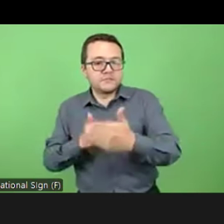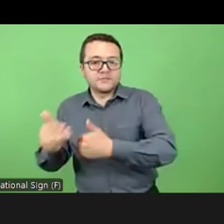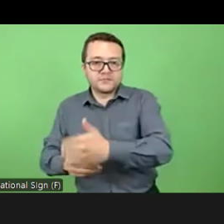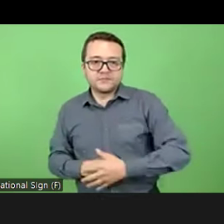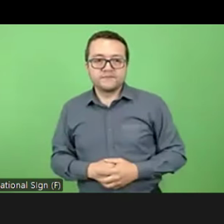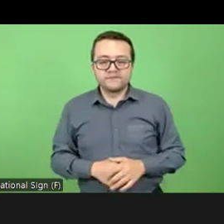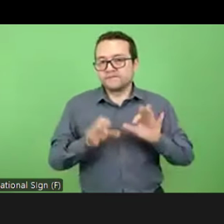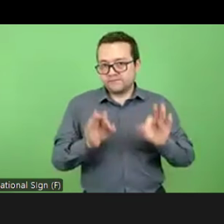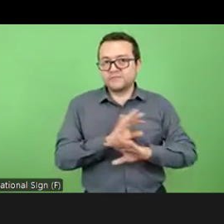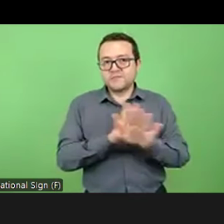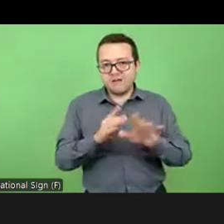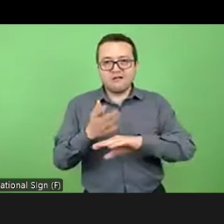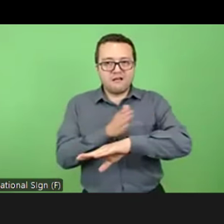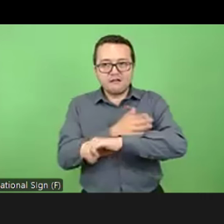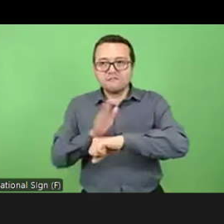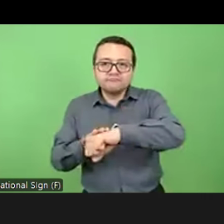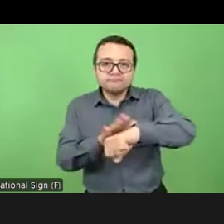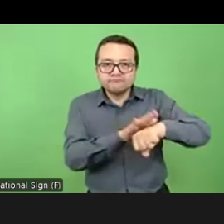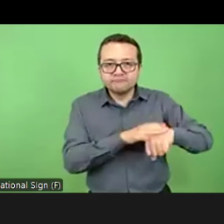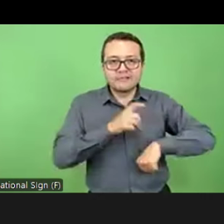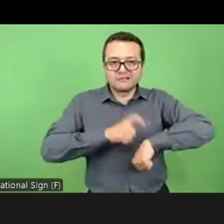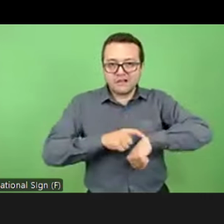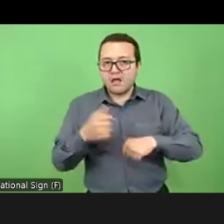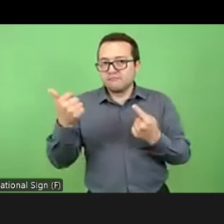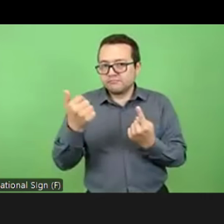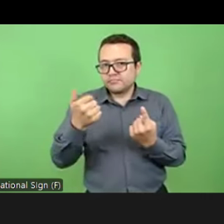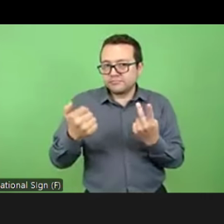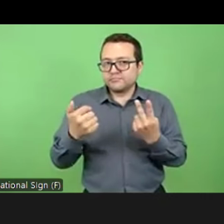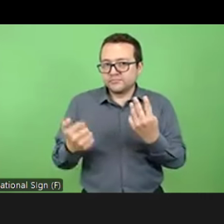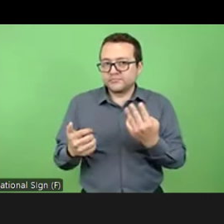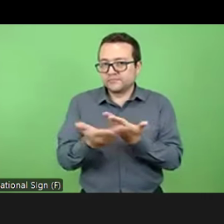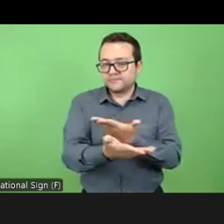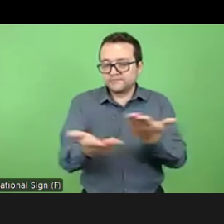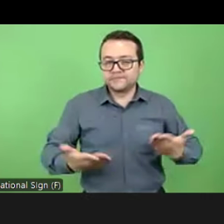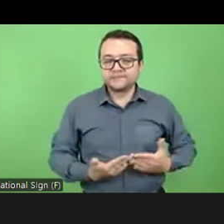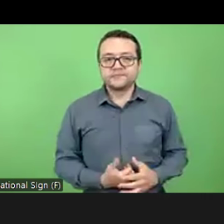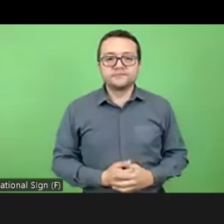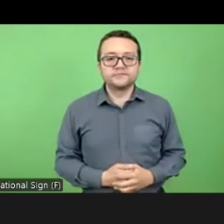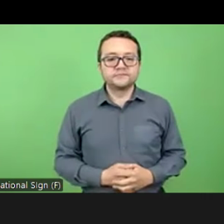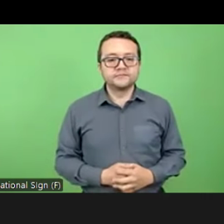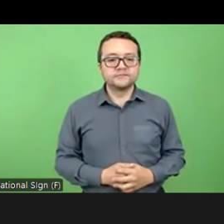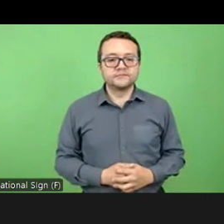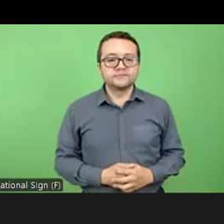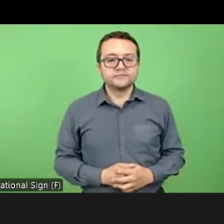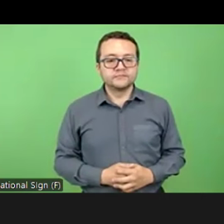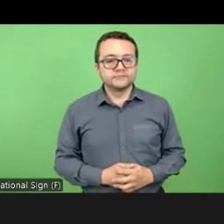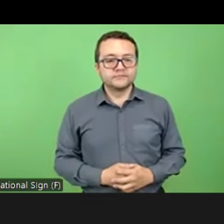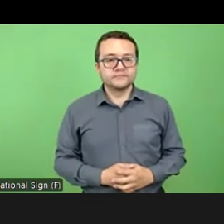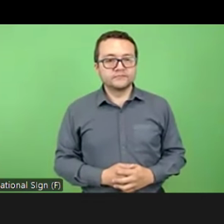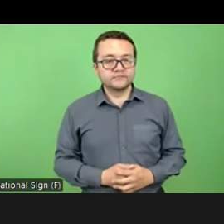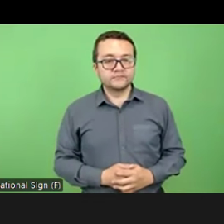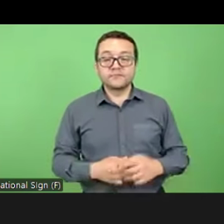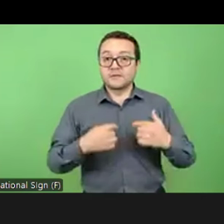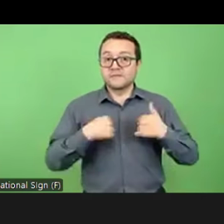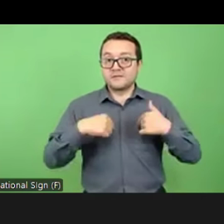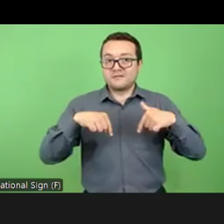times concedido that por los have been organizadores. given by the Ahora, organizers. como moderador, Now, tengo as a el moderator, privilegio,